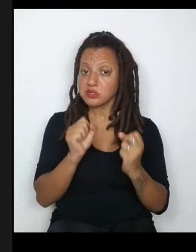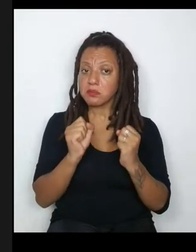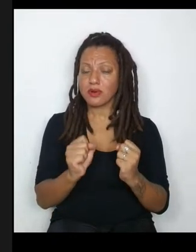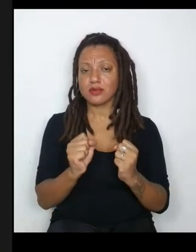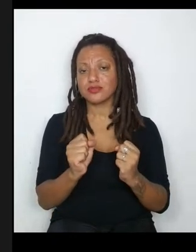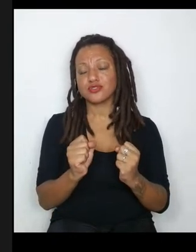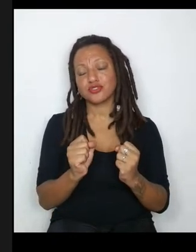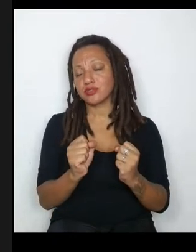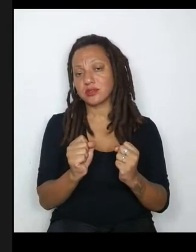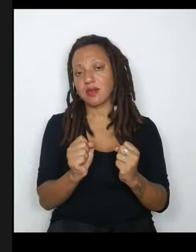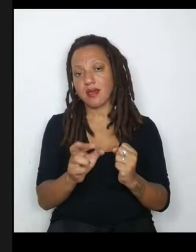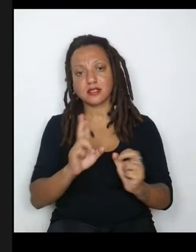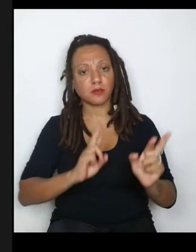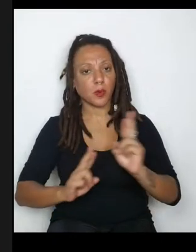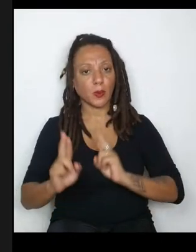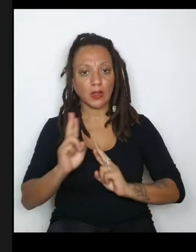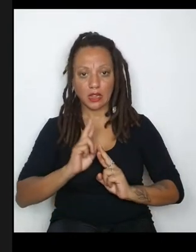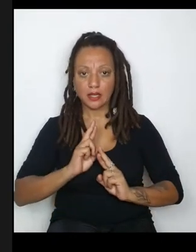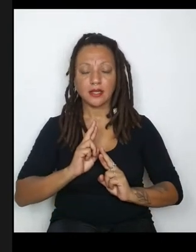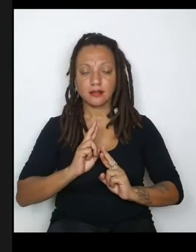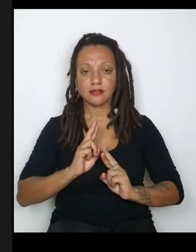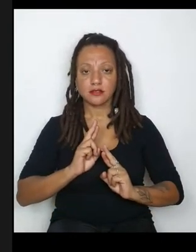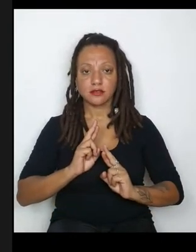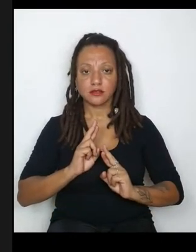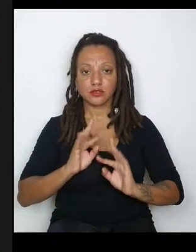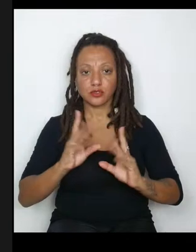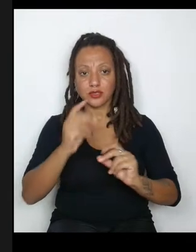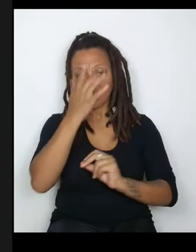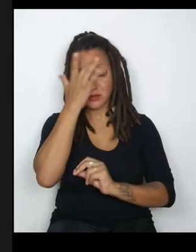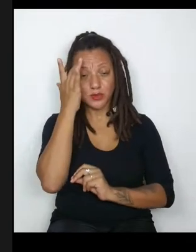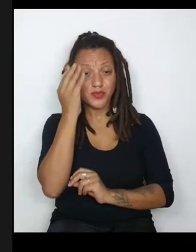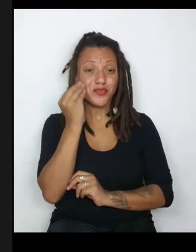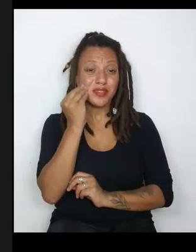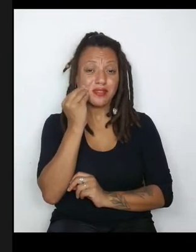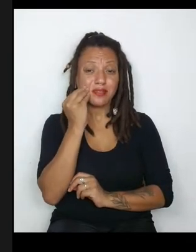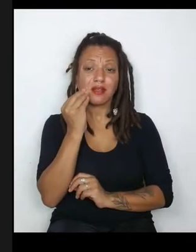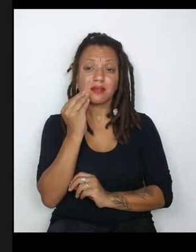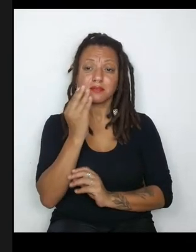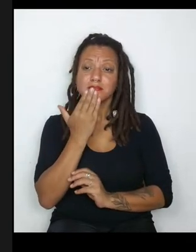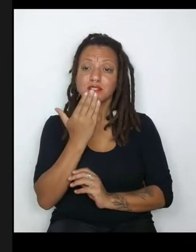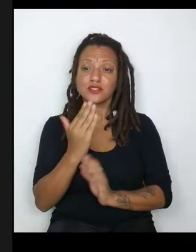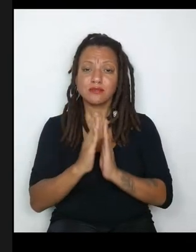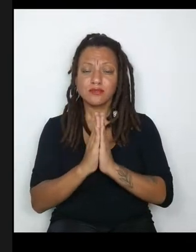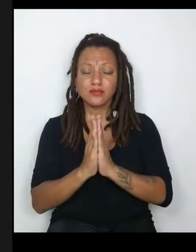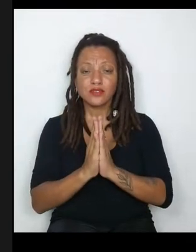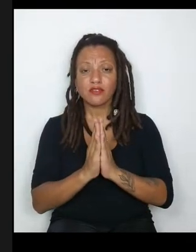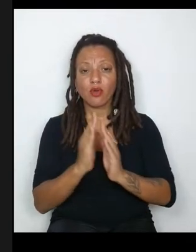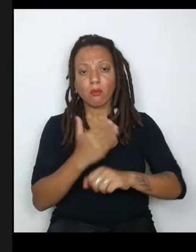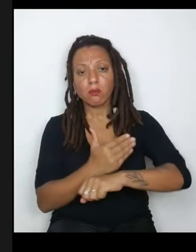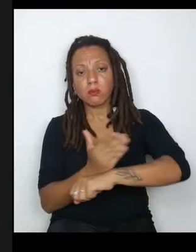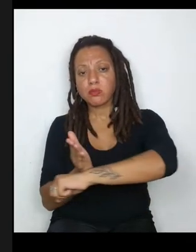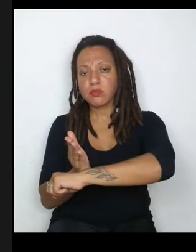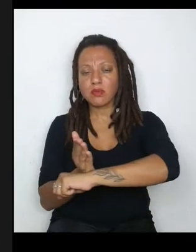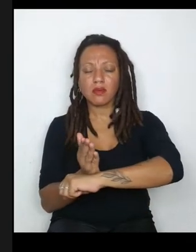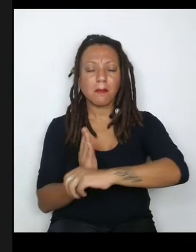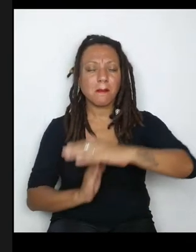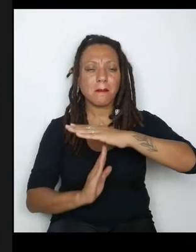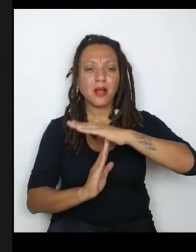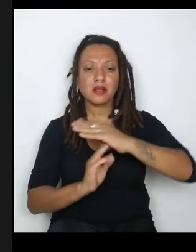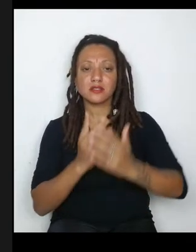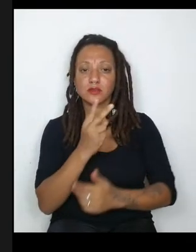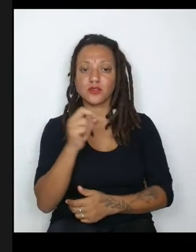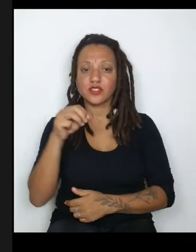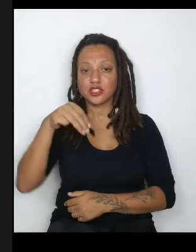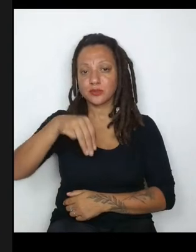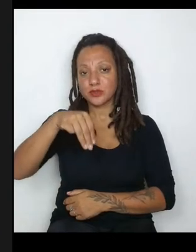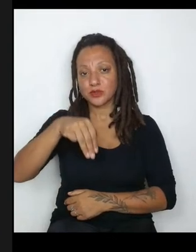addressed to all of you but we cannot exceed the 20 minutes